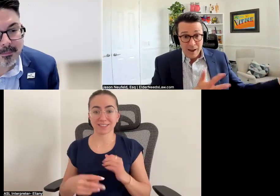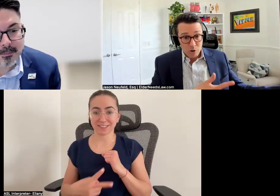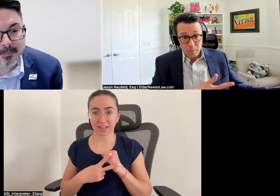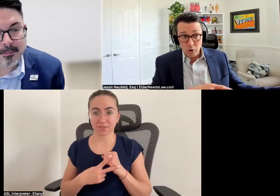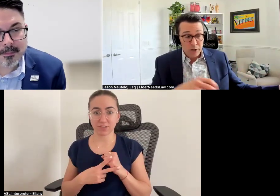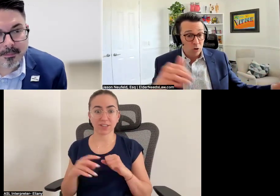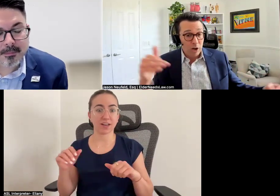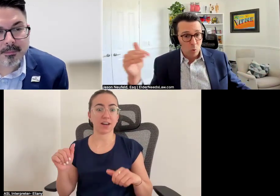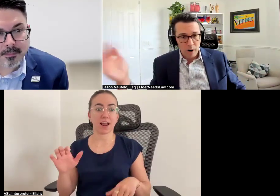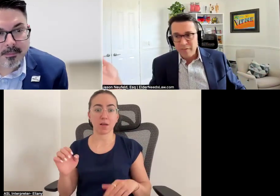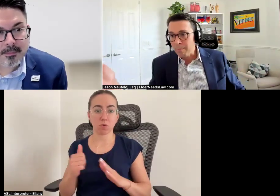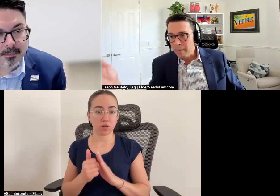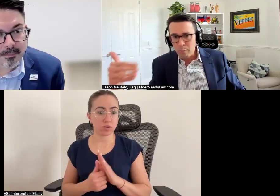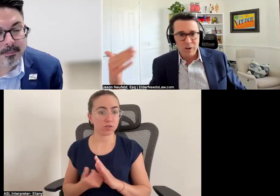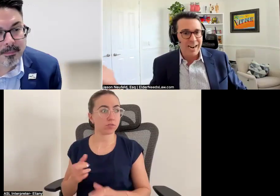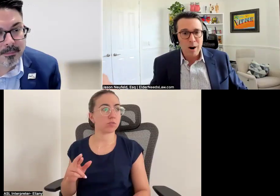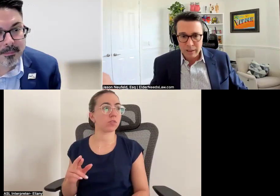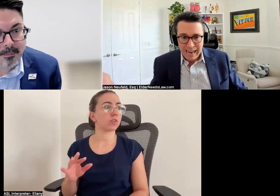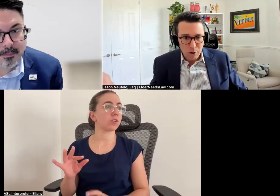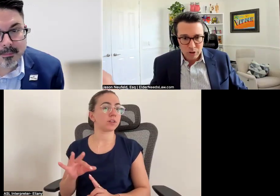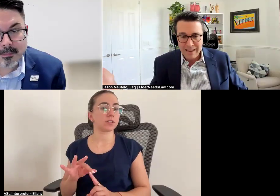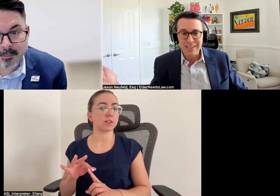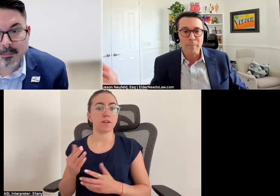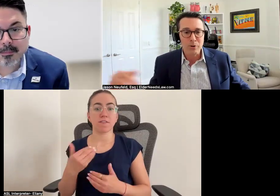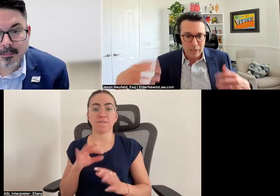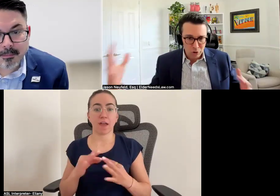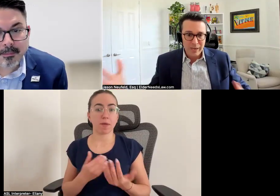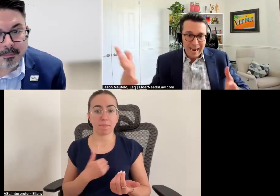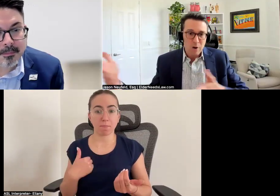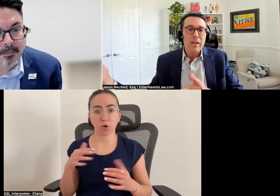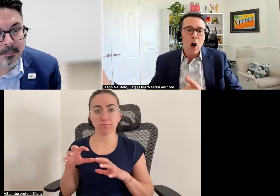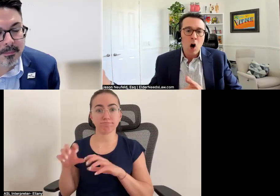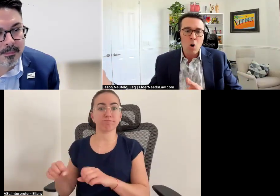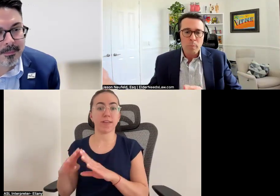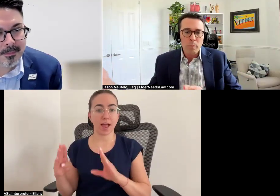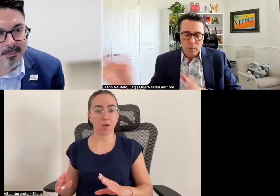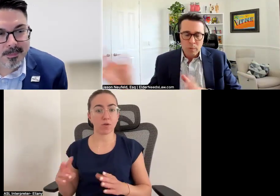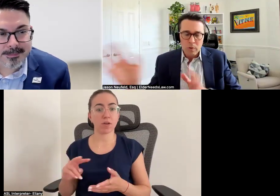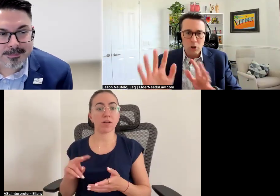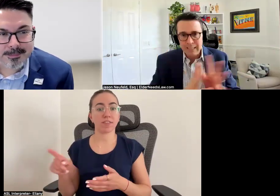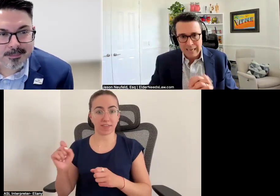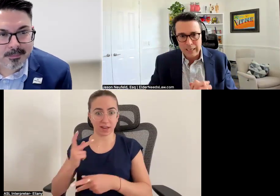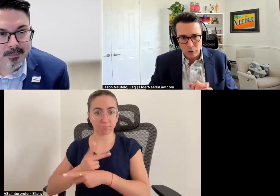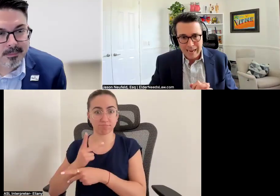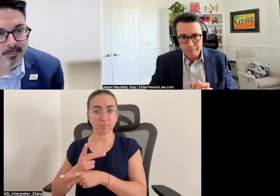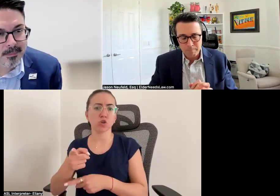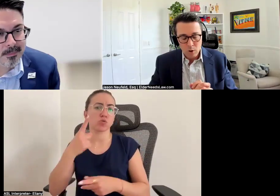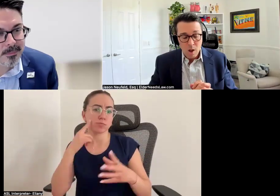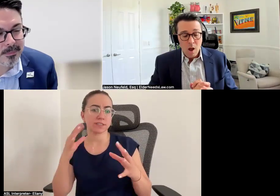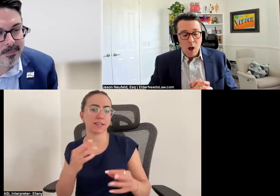ABLE account or a special needs trust, or a family member is going to inherit the house, has the ability to carry the home, you might decide to do